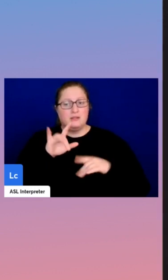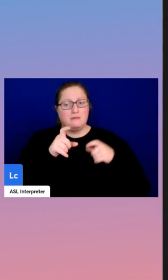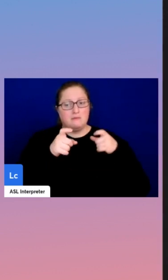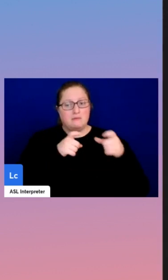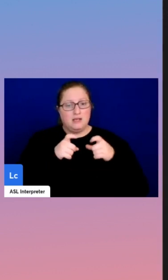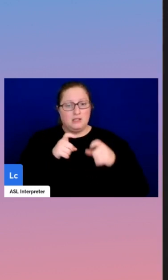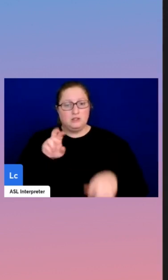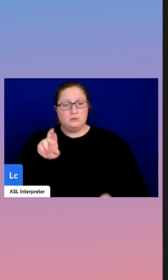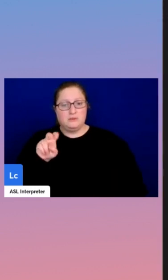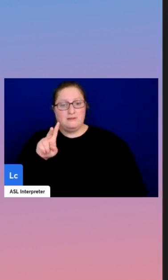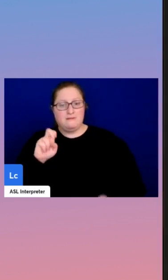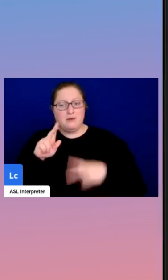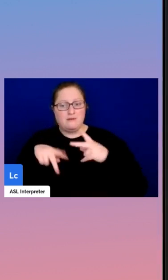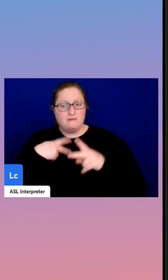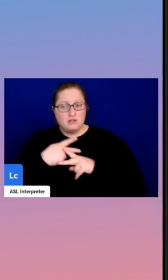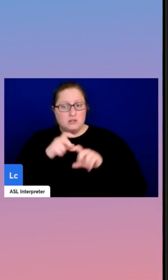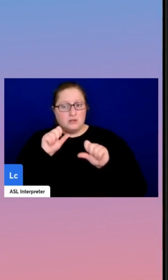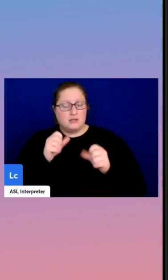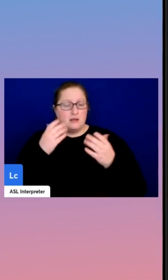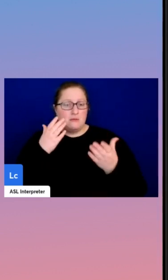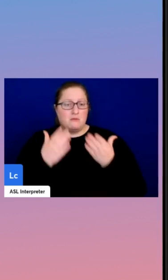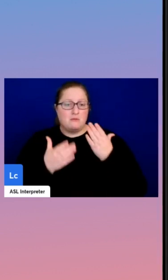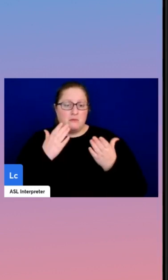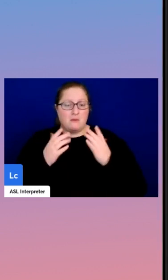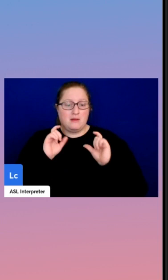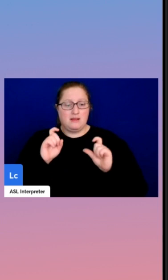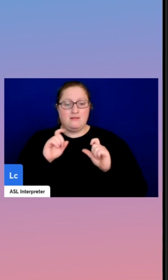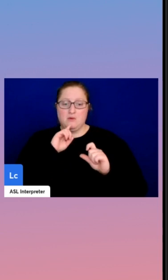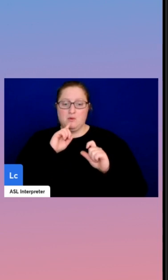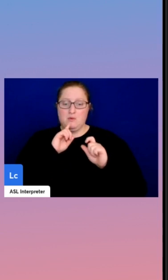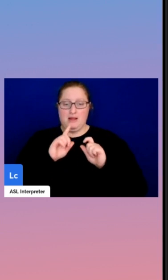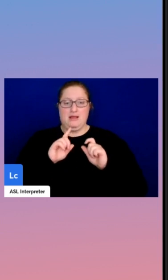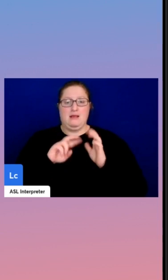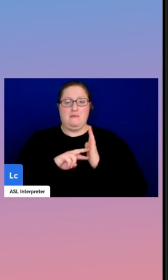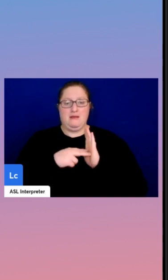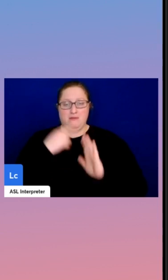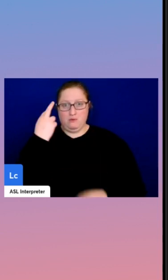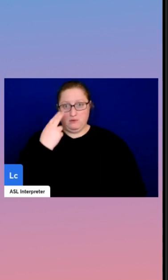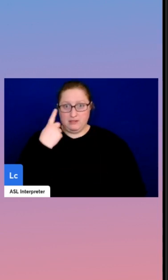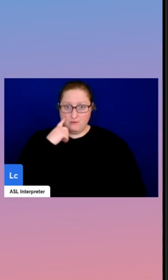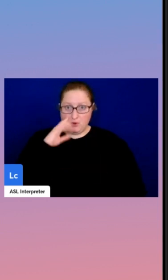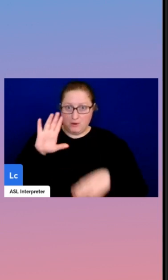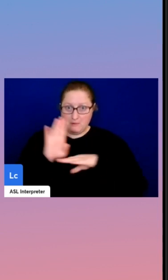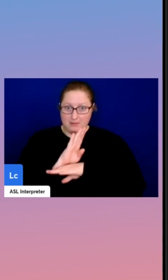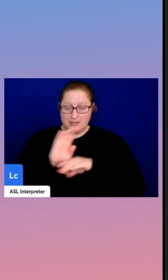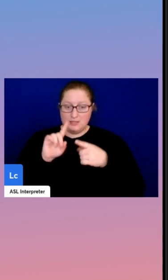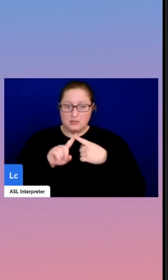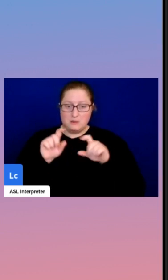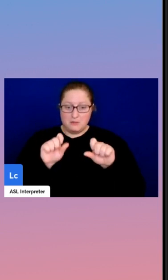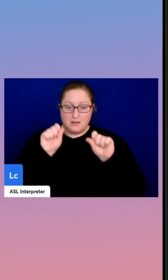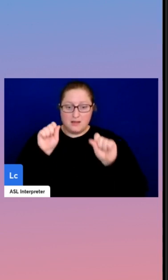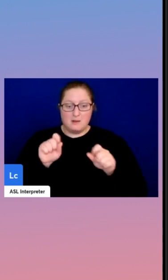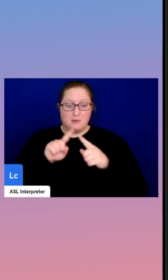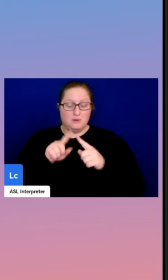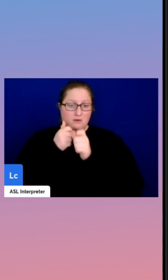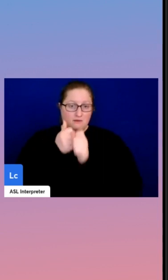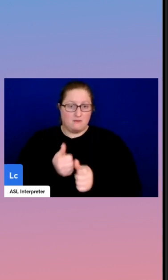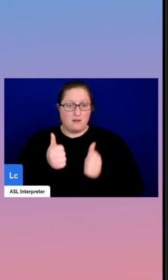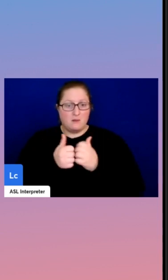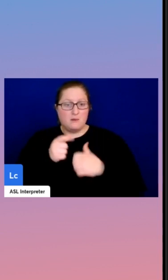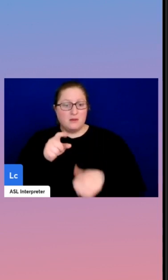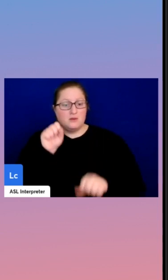version, and you can probably give it a meaningful reason for your business to be able to follow along with you. So you can